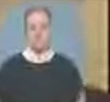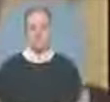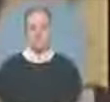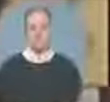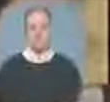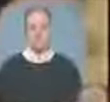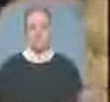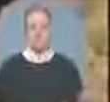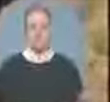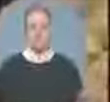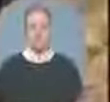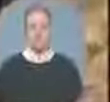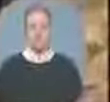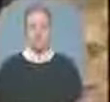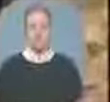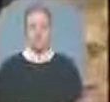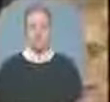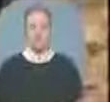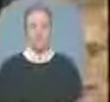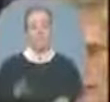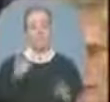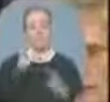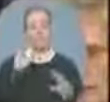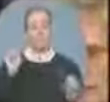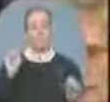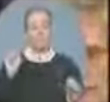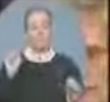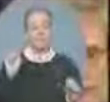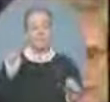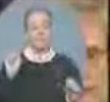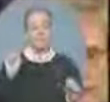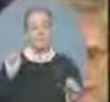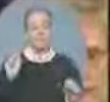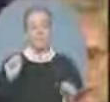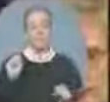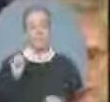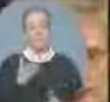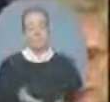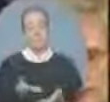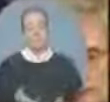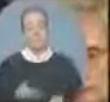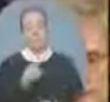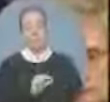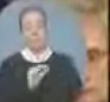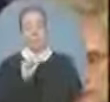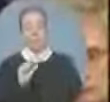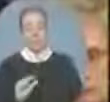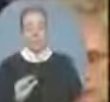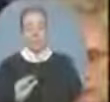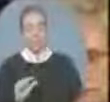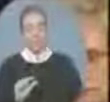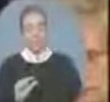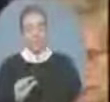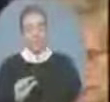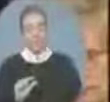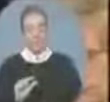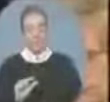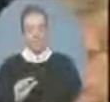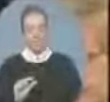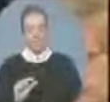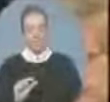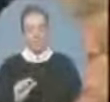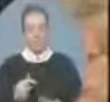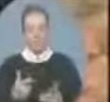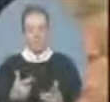Speaker, essentially then what we have is a government that is completely out of touch with what's going on with ordinary families across